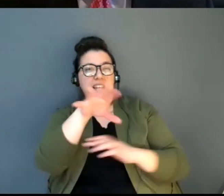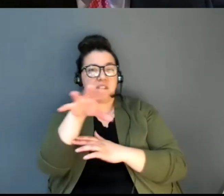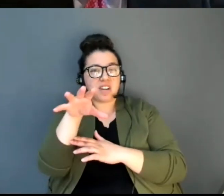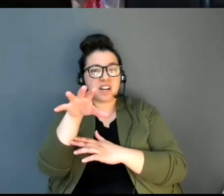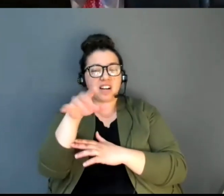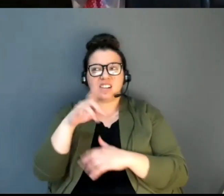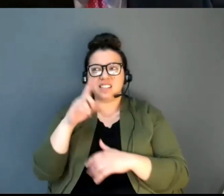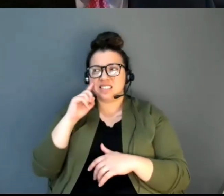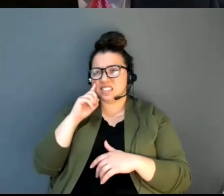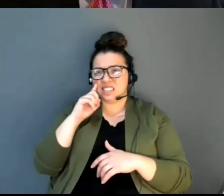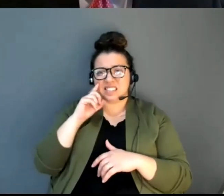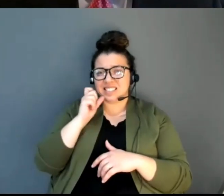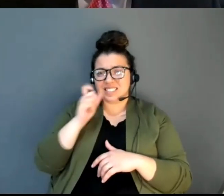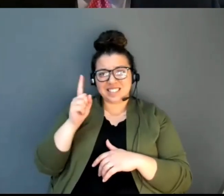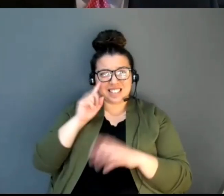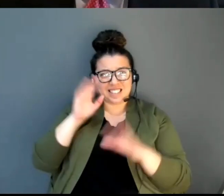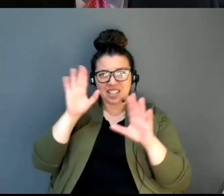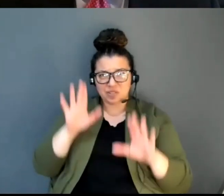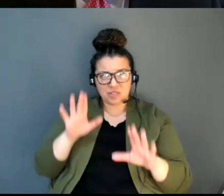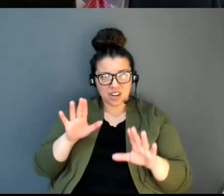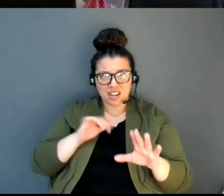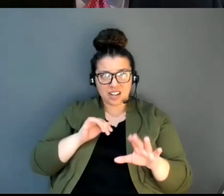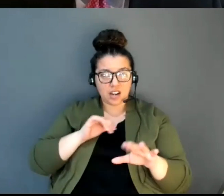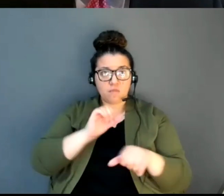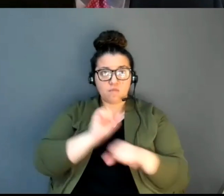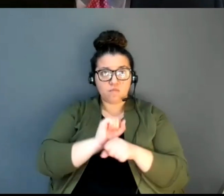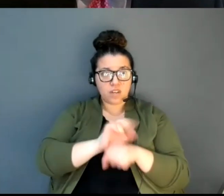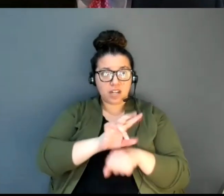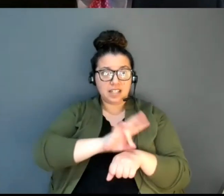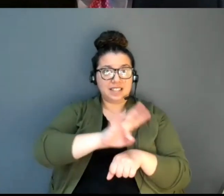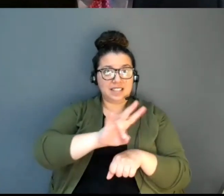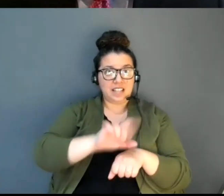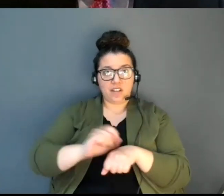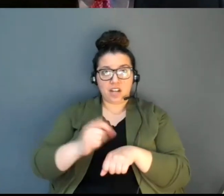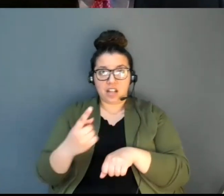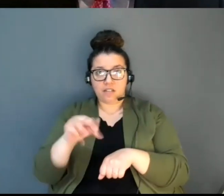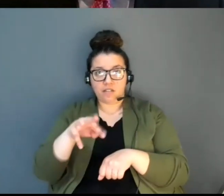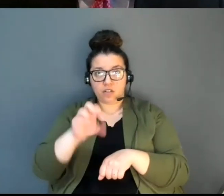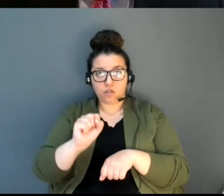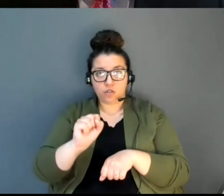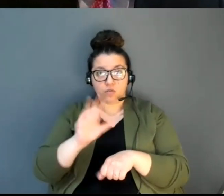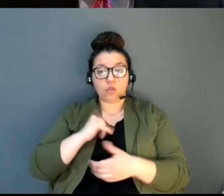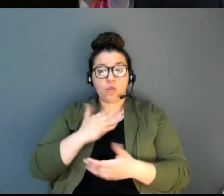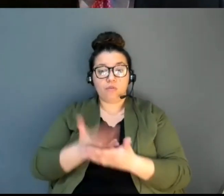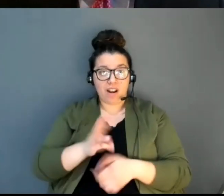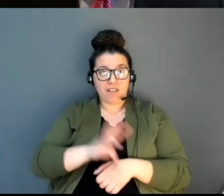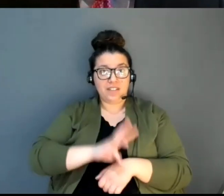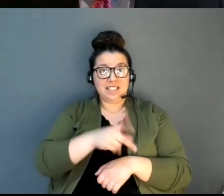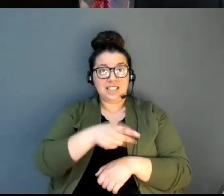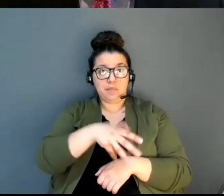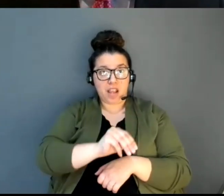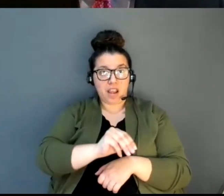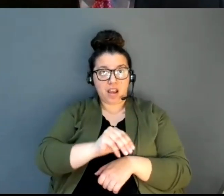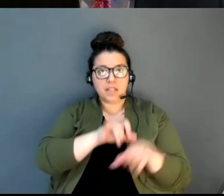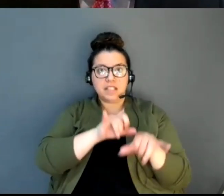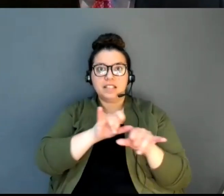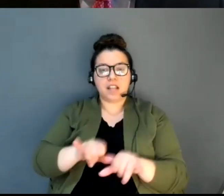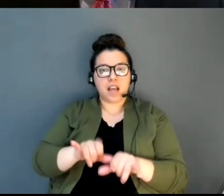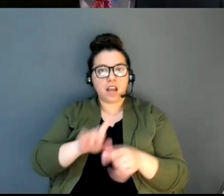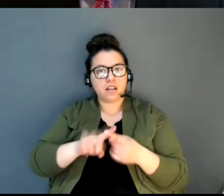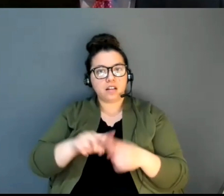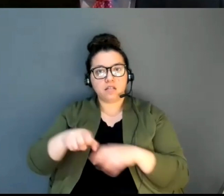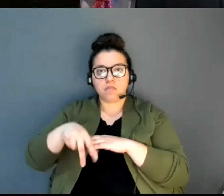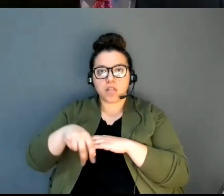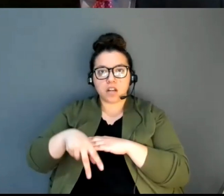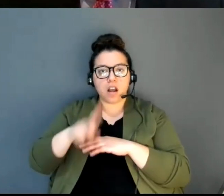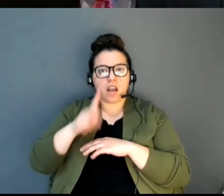great. And I was doing the 7 and 11 o'clock news, so I would show up at my job at 6 p.m. and be there till midnight. And I thought, this is going to be